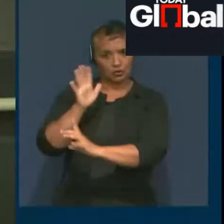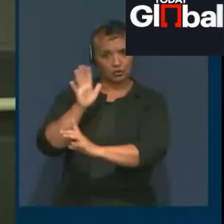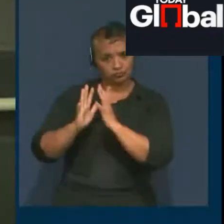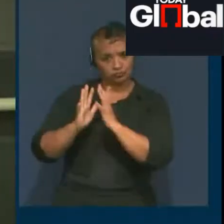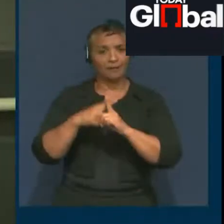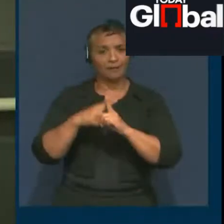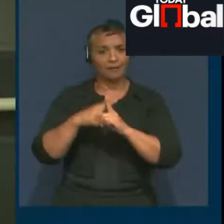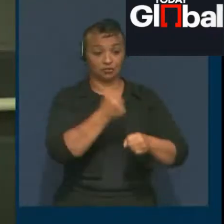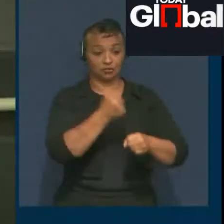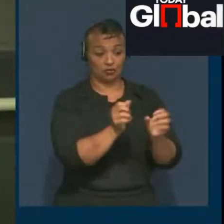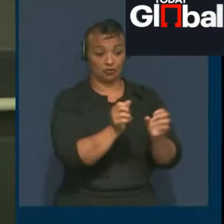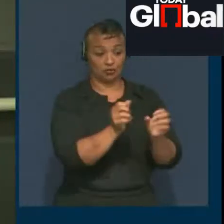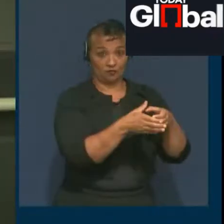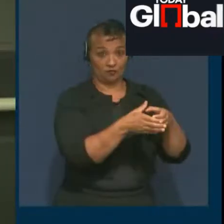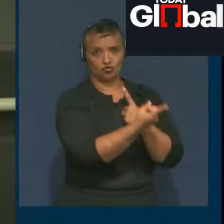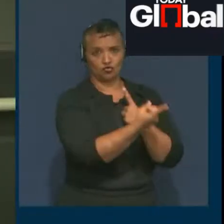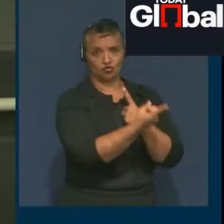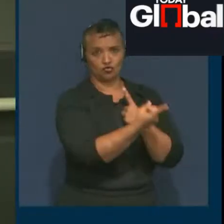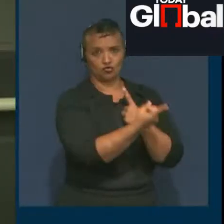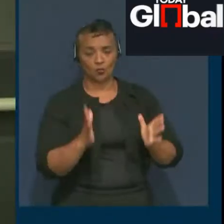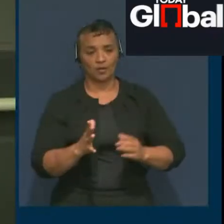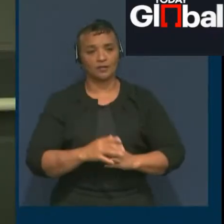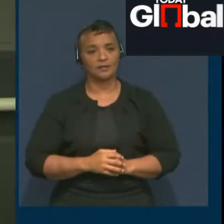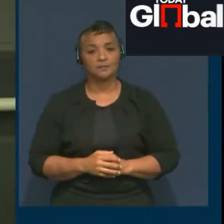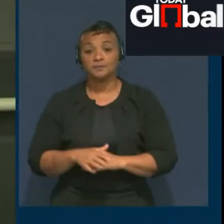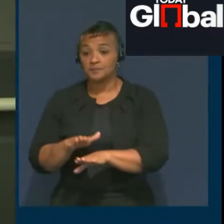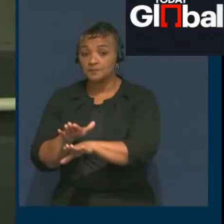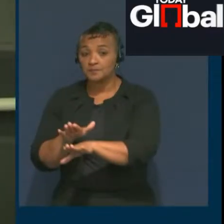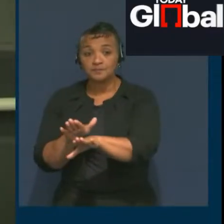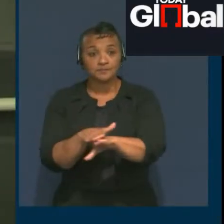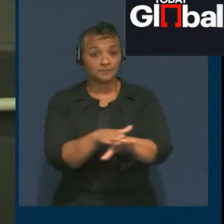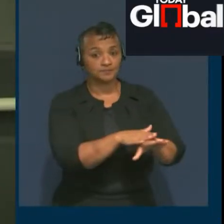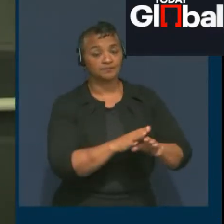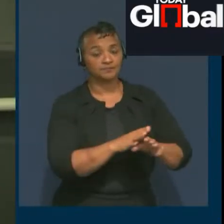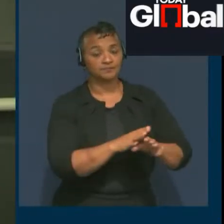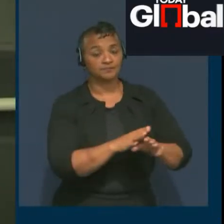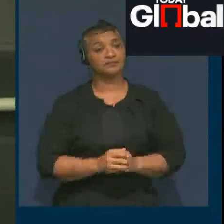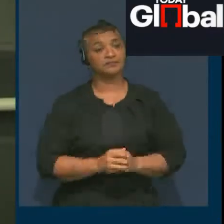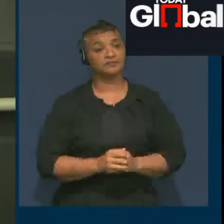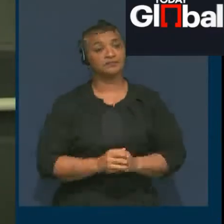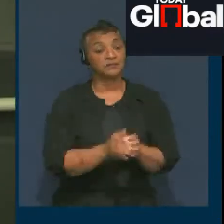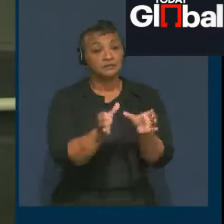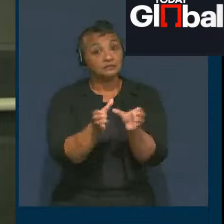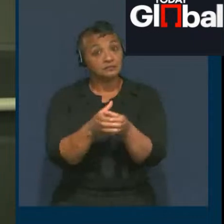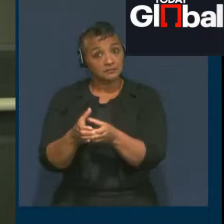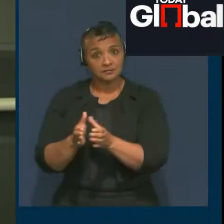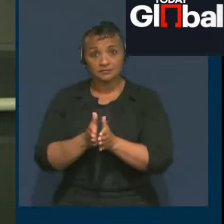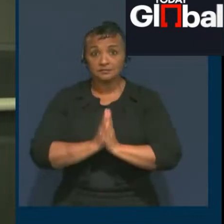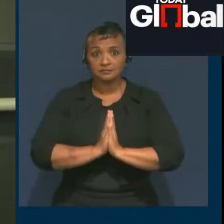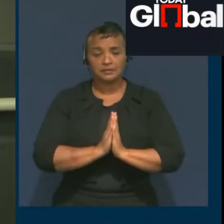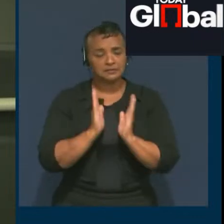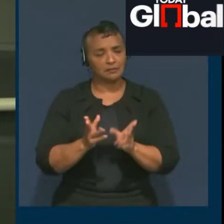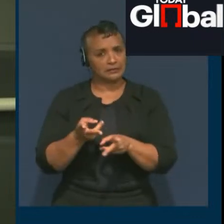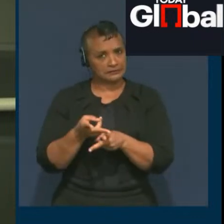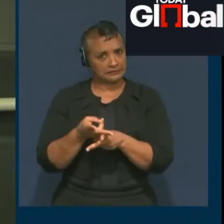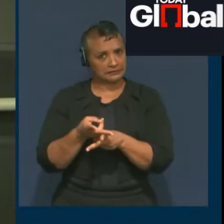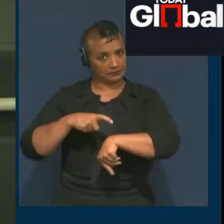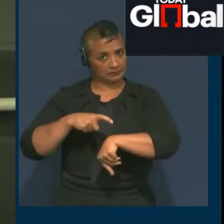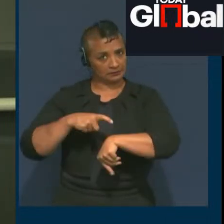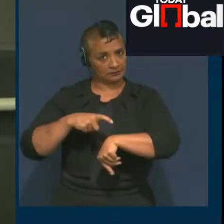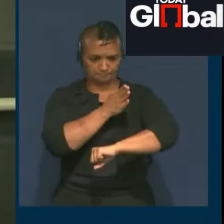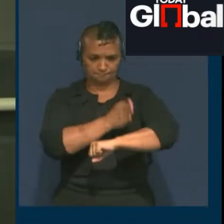force. I wish to draw the delegation's attention to the need for careful time